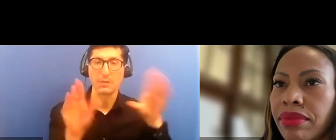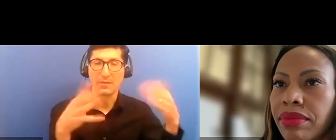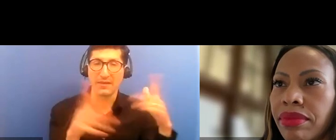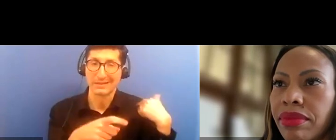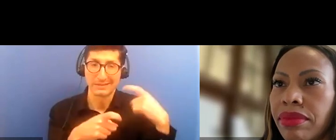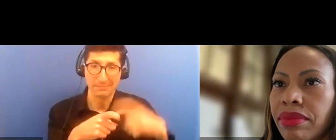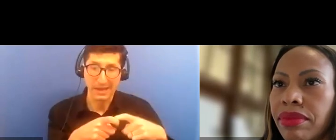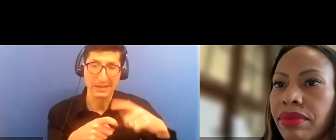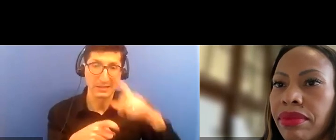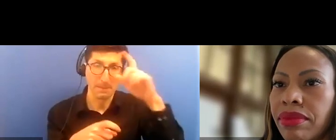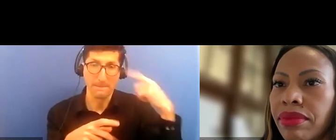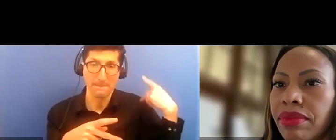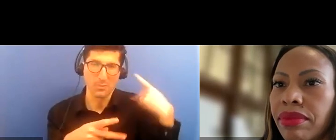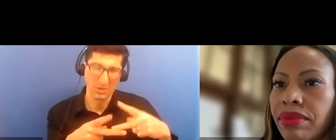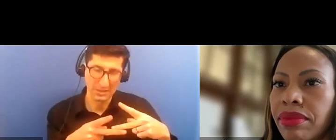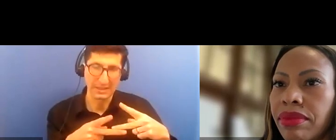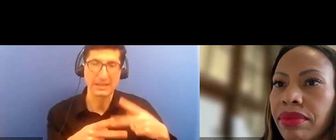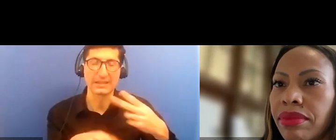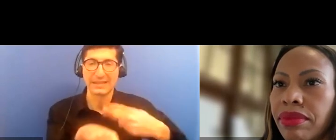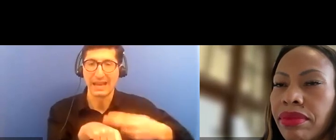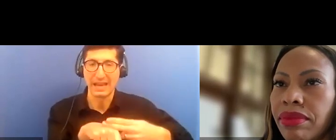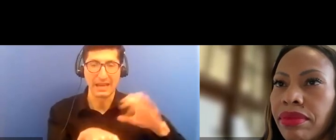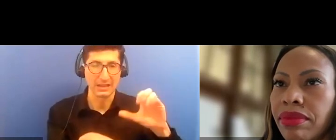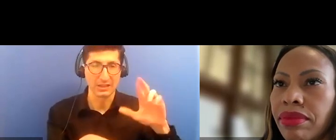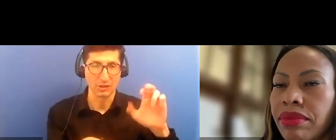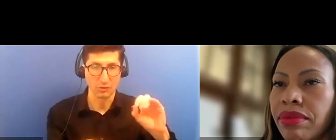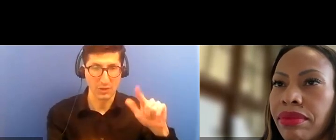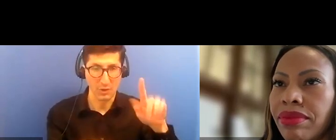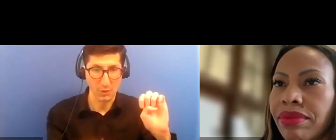Portuguese, Haitian Creole, Cabo